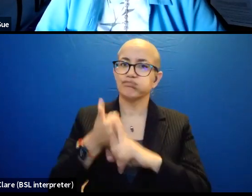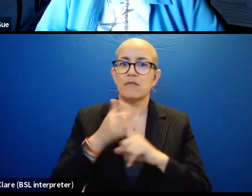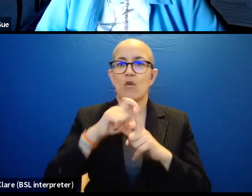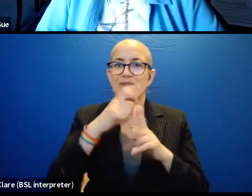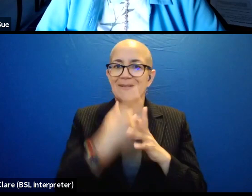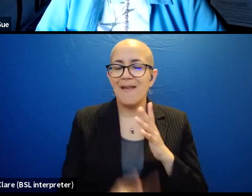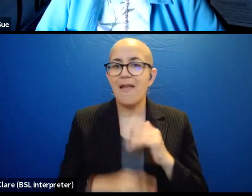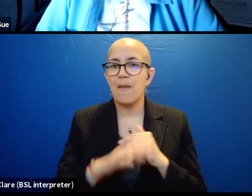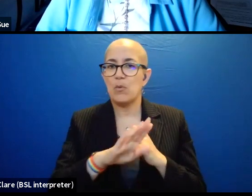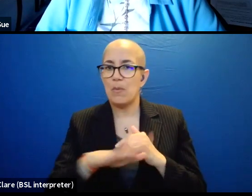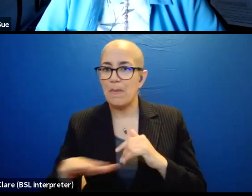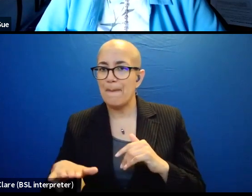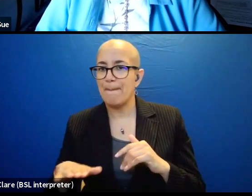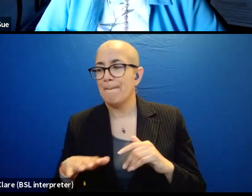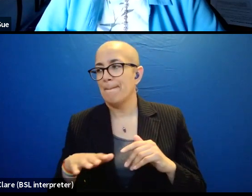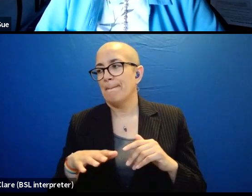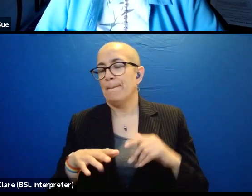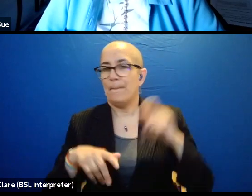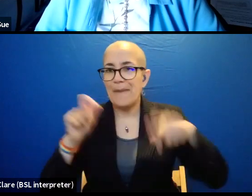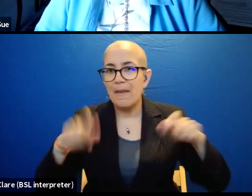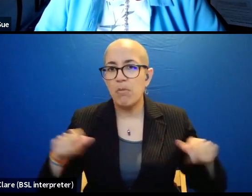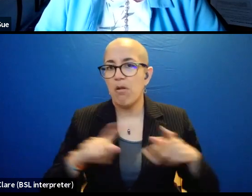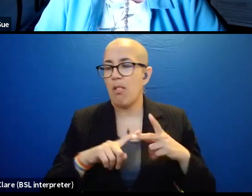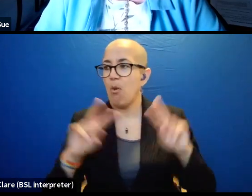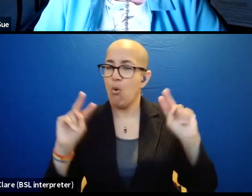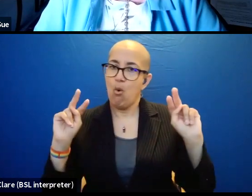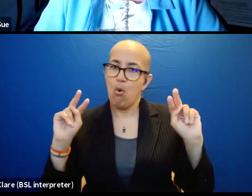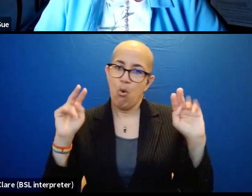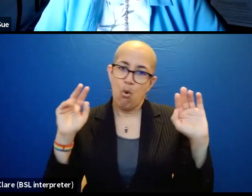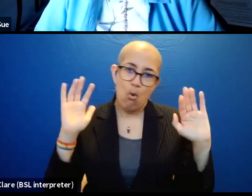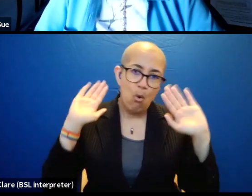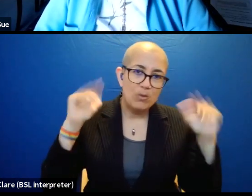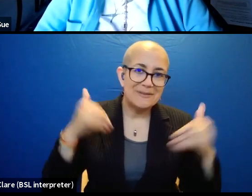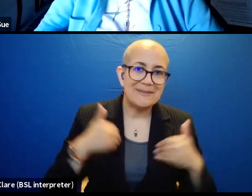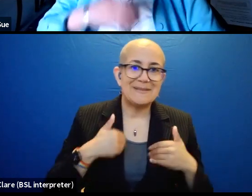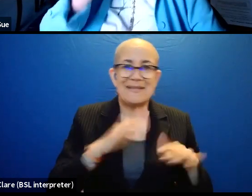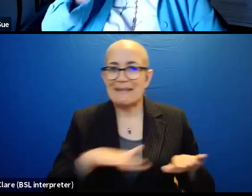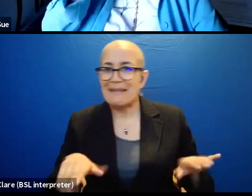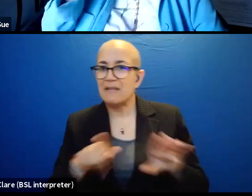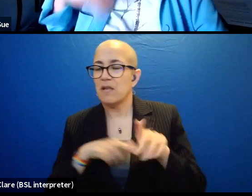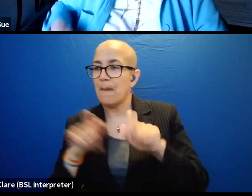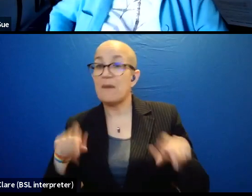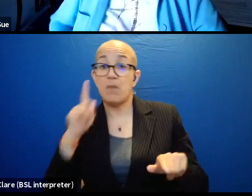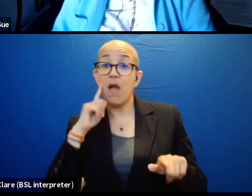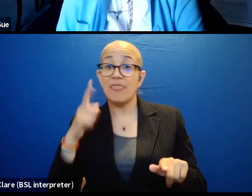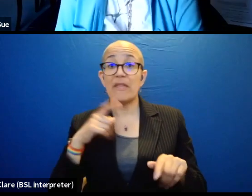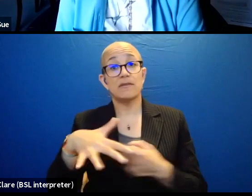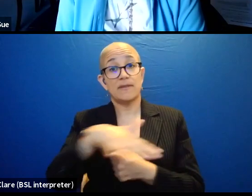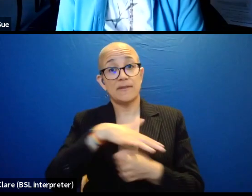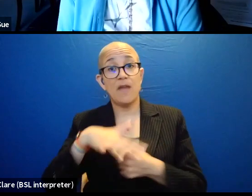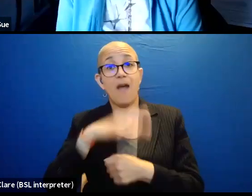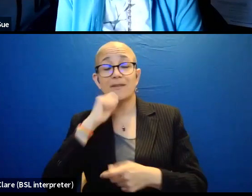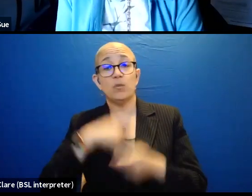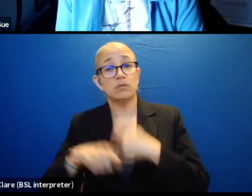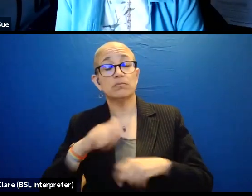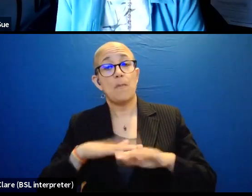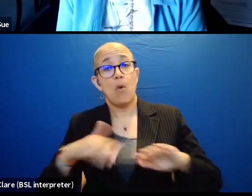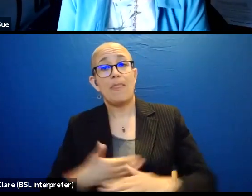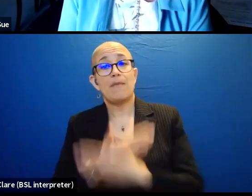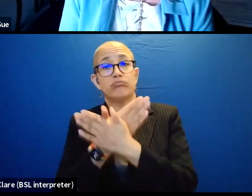autistic kids and young people, you know, I think we would make ourselves a more liberal society. And let's fight